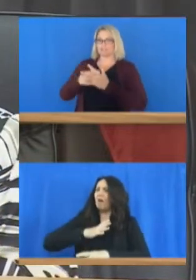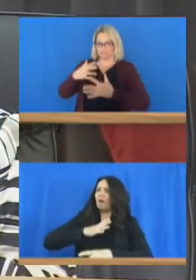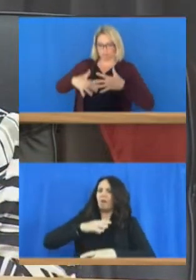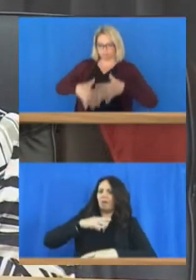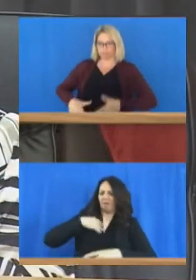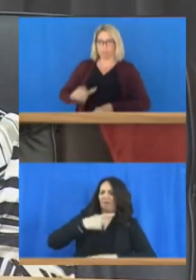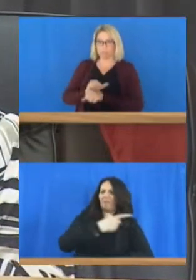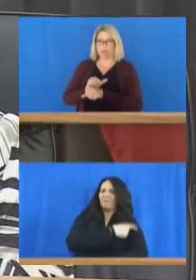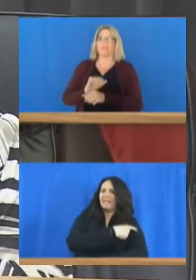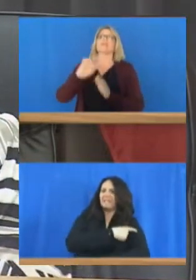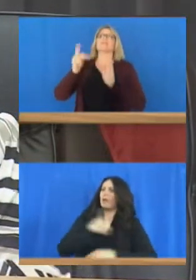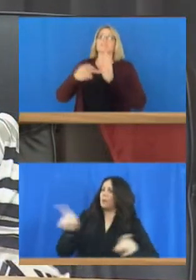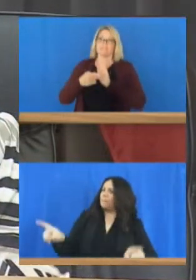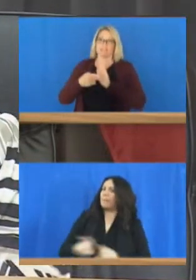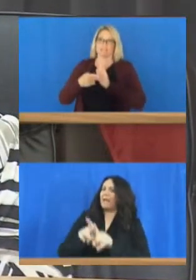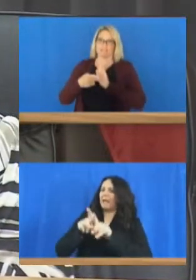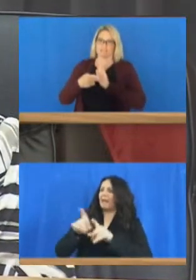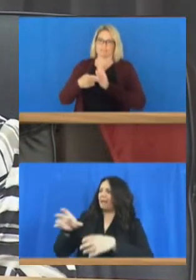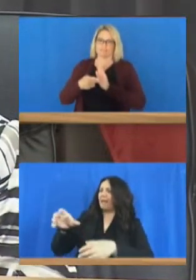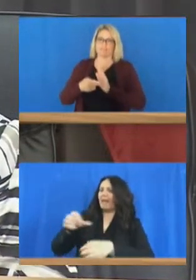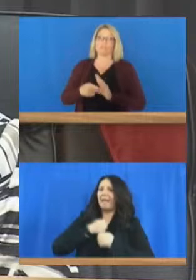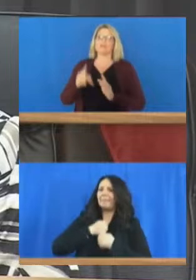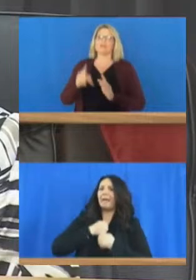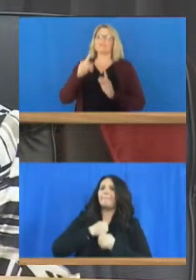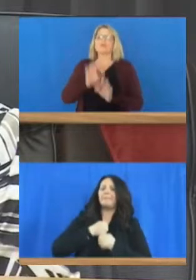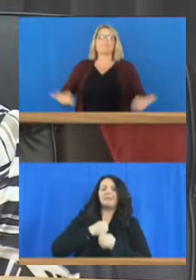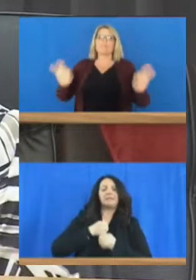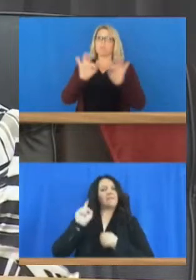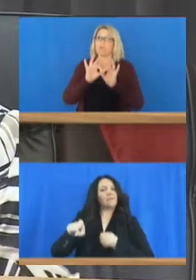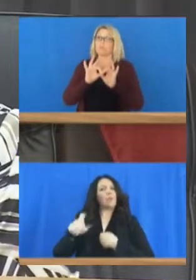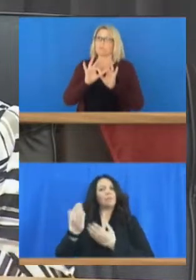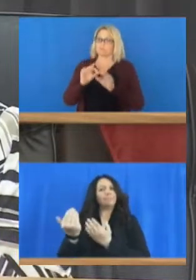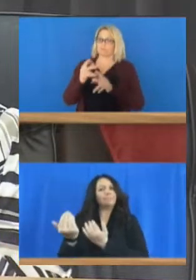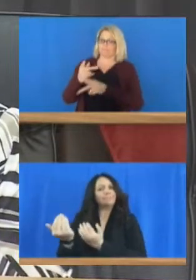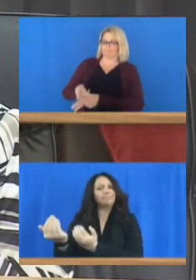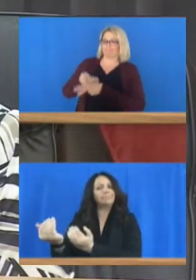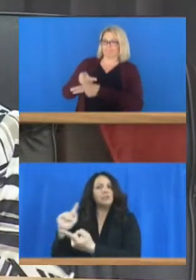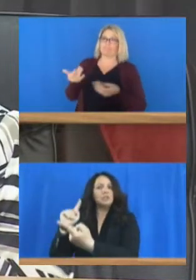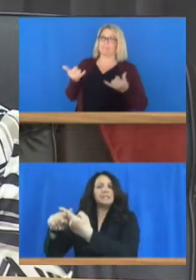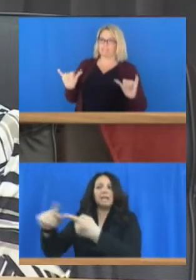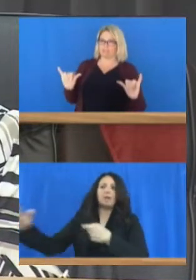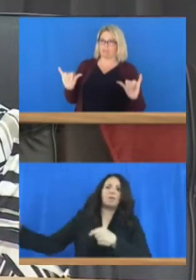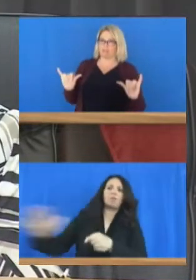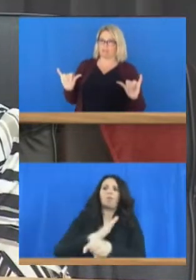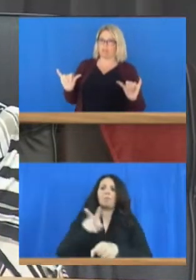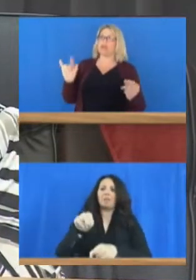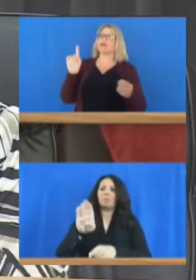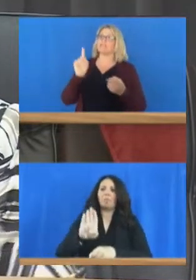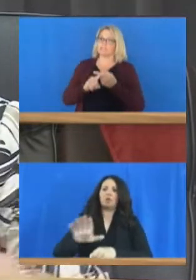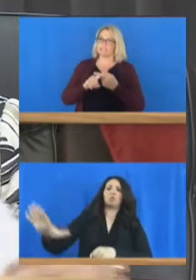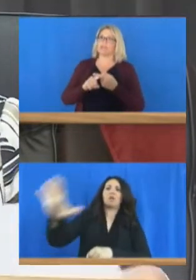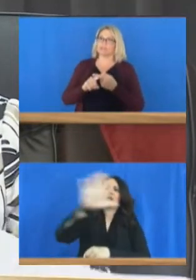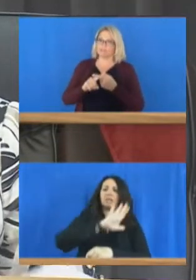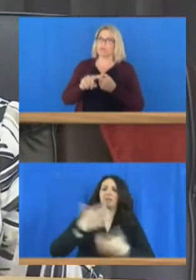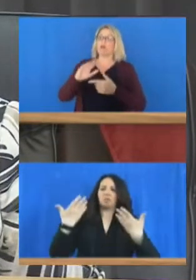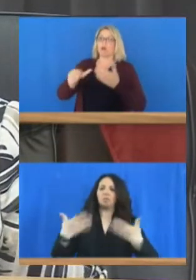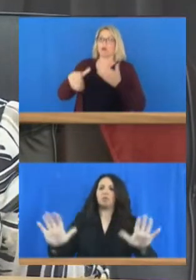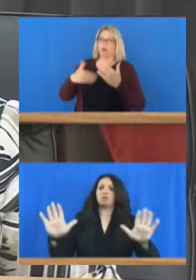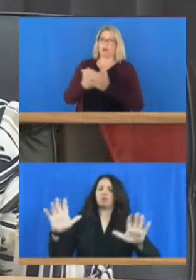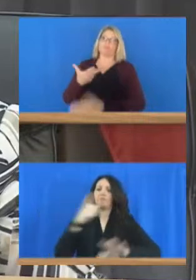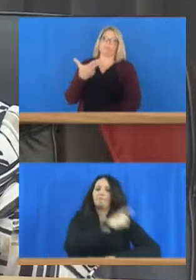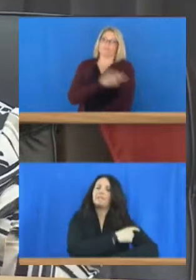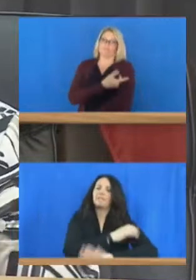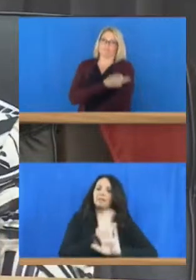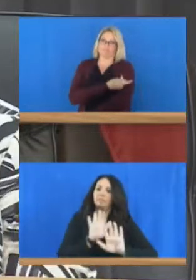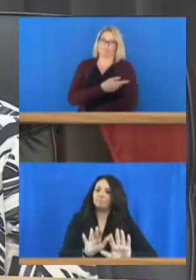transmission and serious and negative outcomes. So likely by September, most New Brunswickers will be fully vaccinated, and